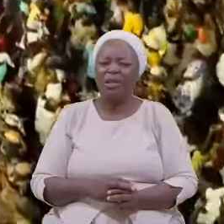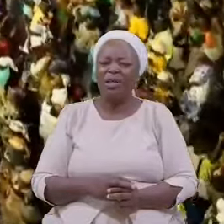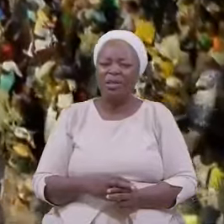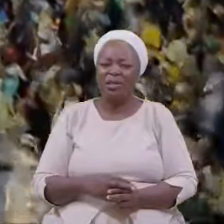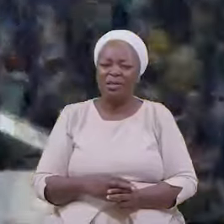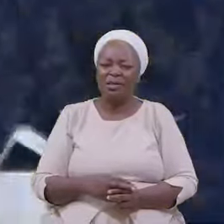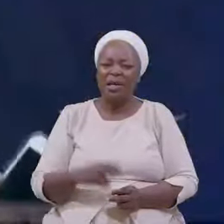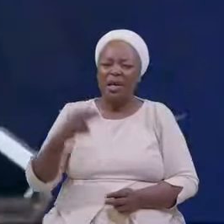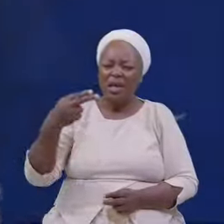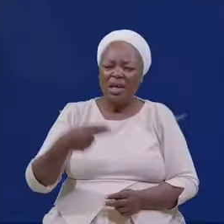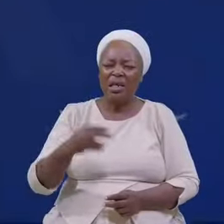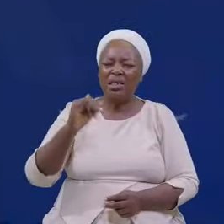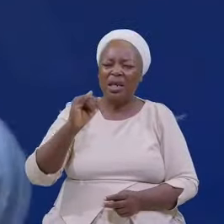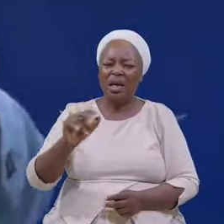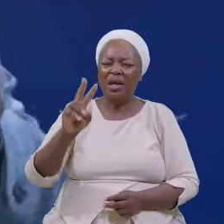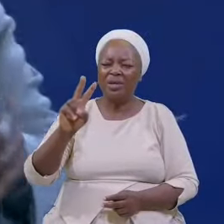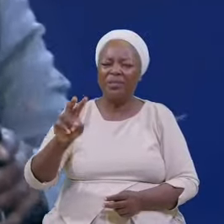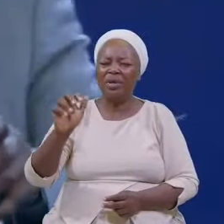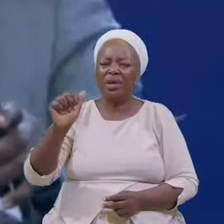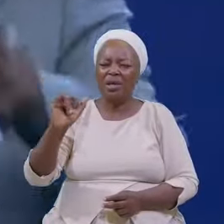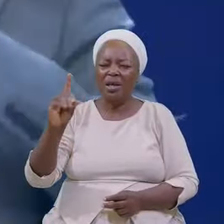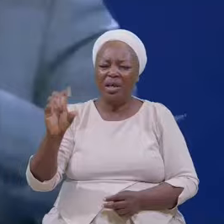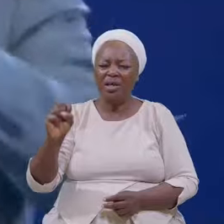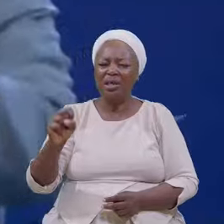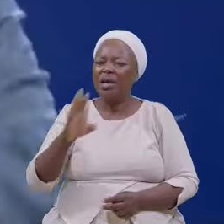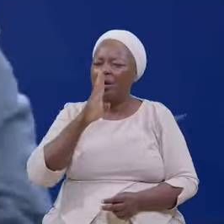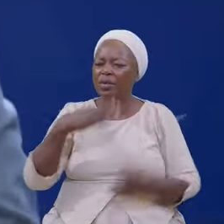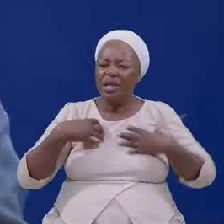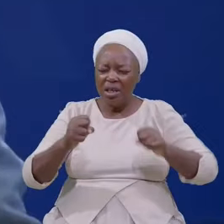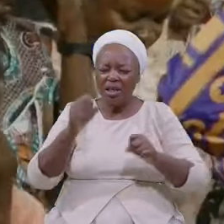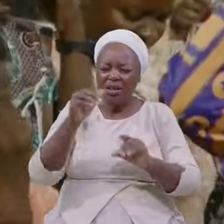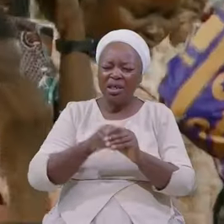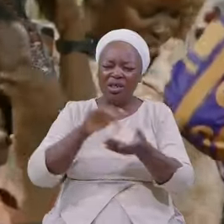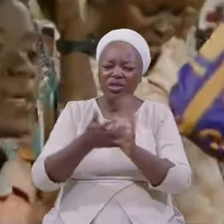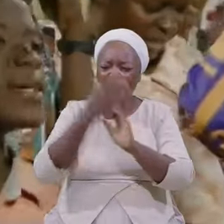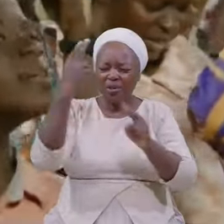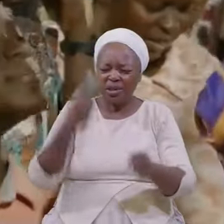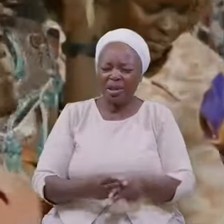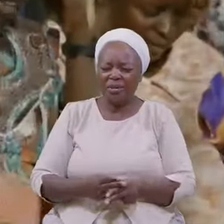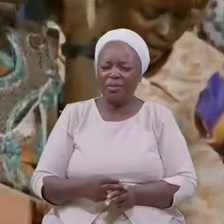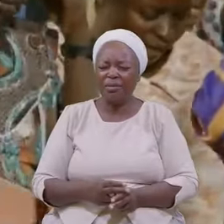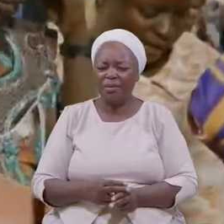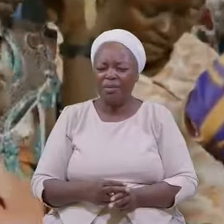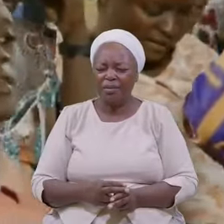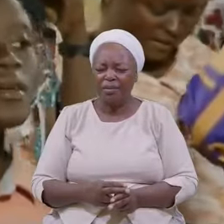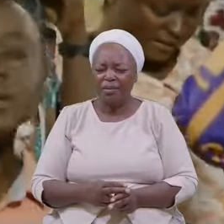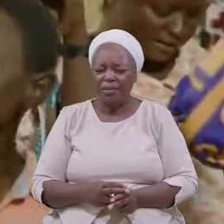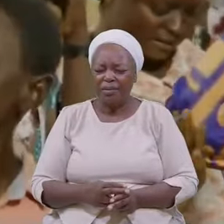HIV AIDS, be healed in Jesus' name. Soyez guéri au nom de Jésus-Christ.